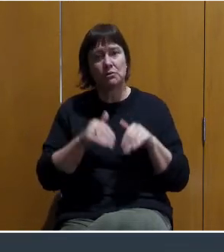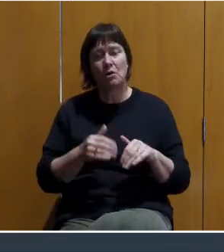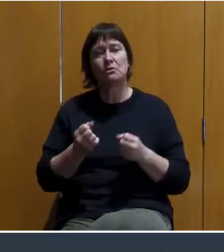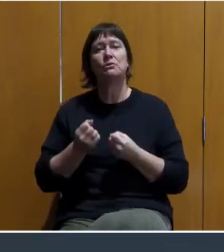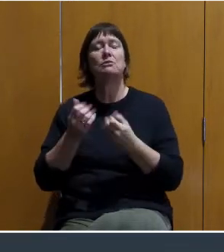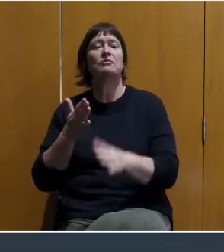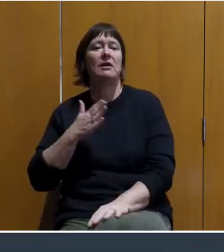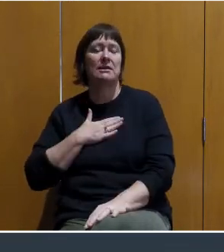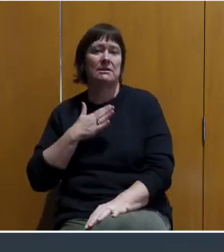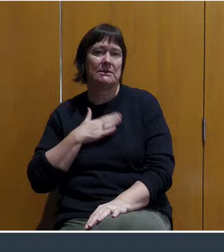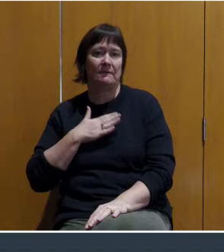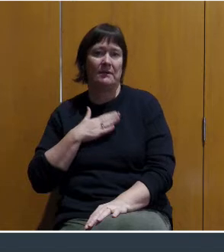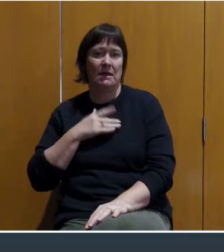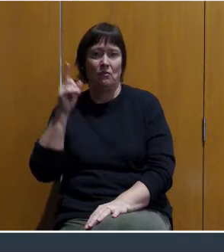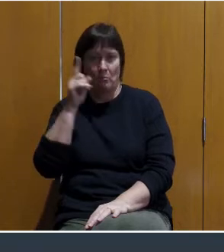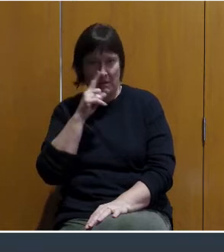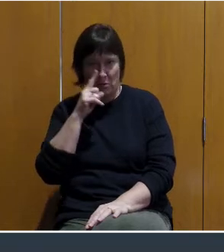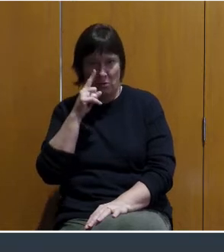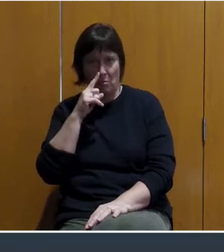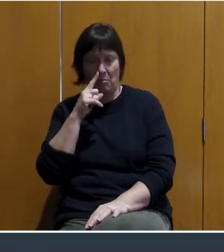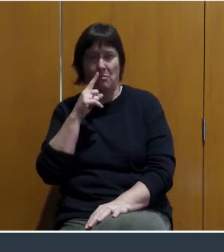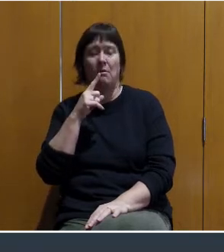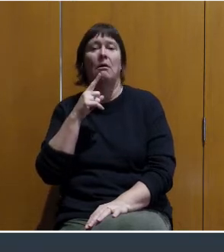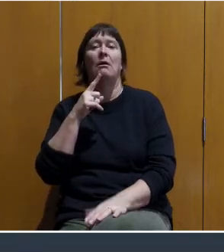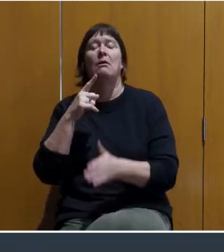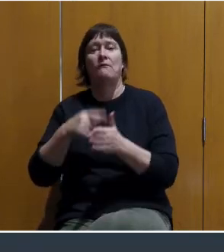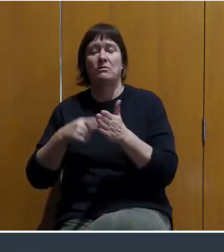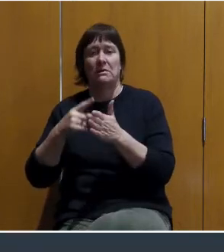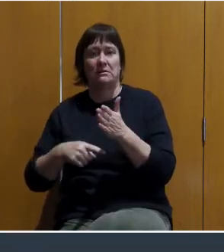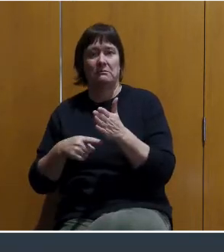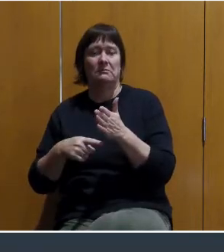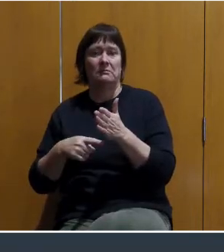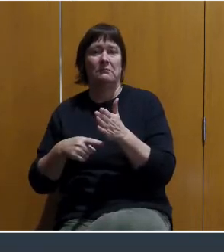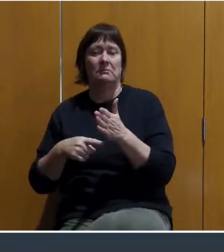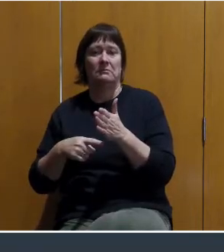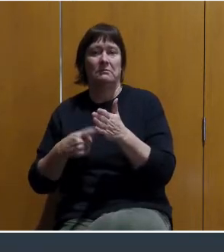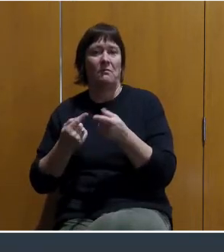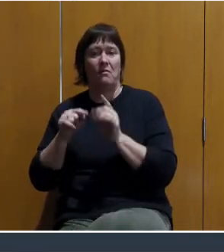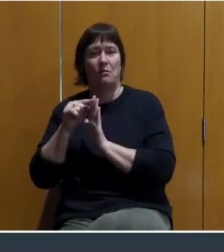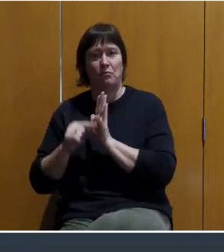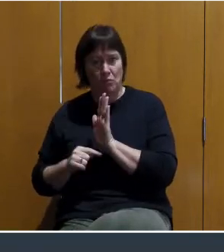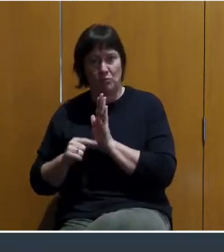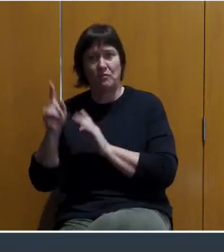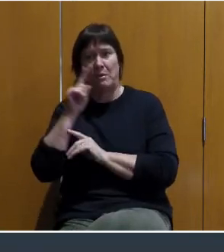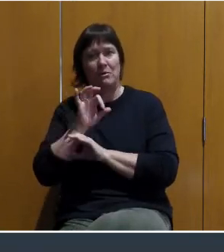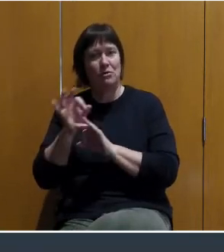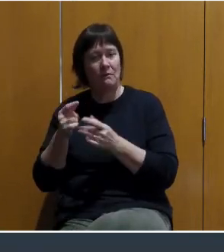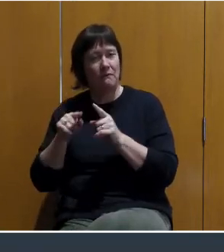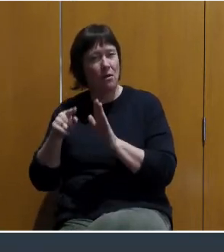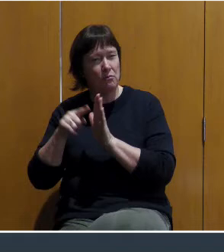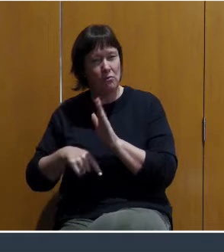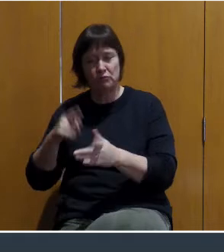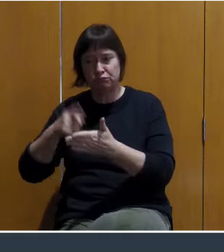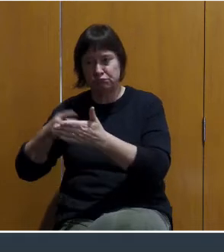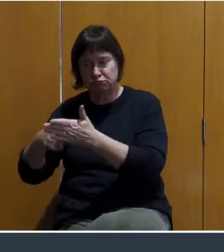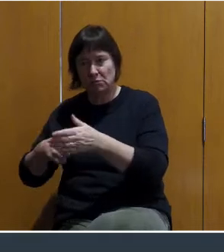active enforcement and education of owners. I note the Dog Control Act requires Council to minimise